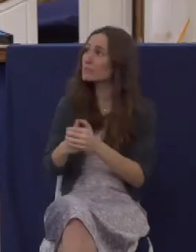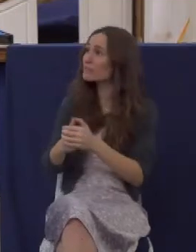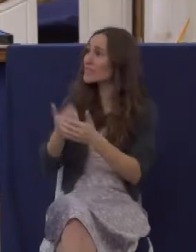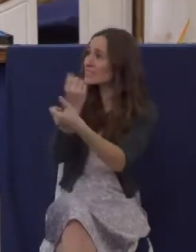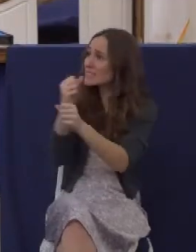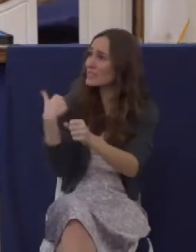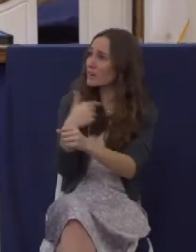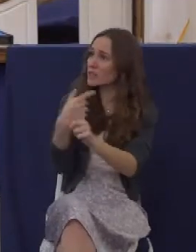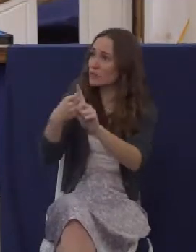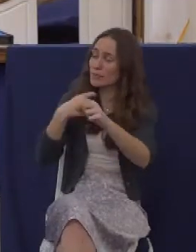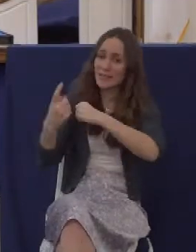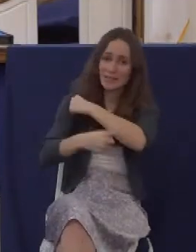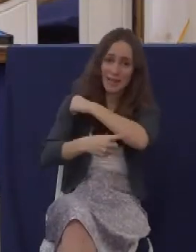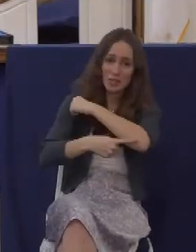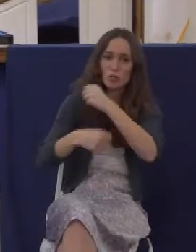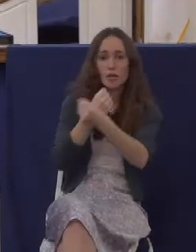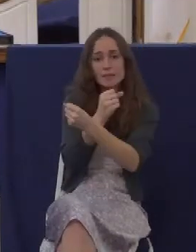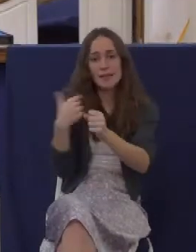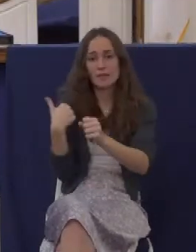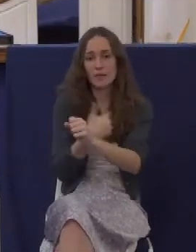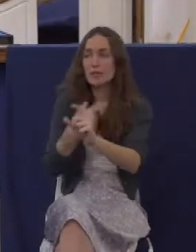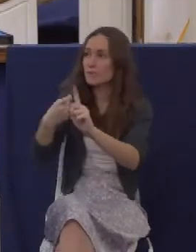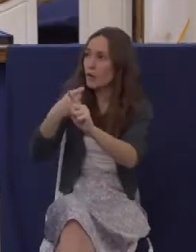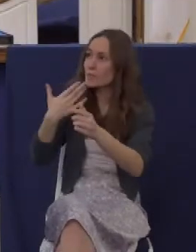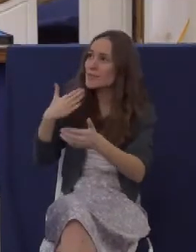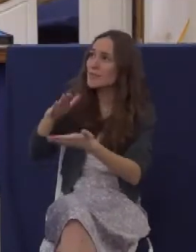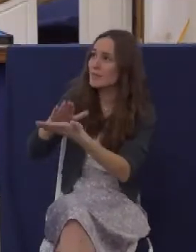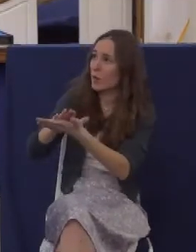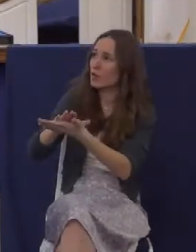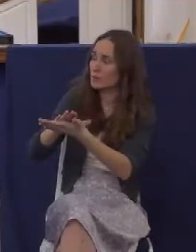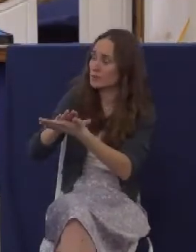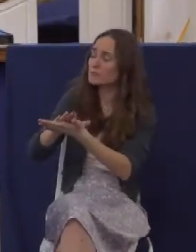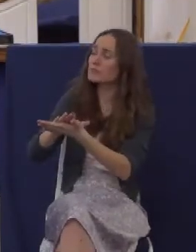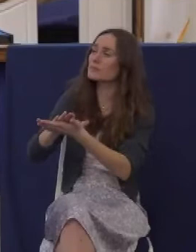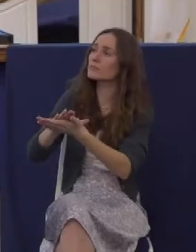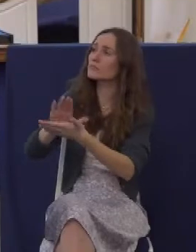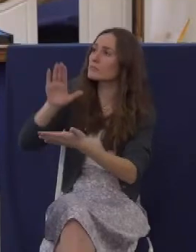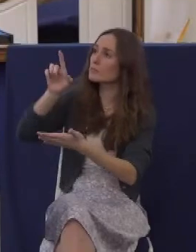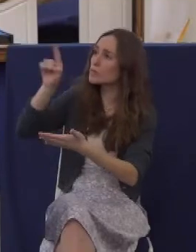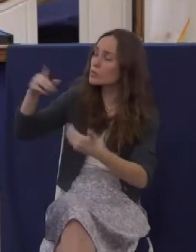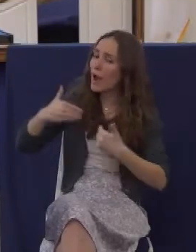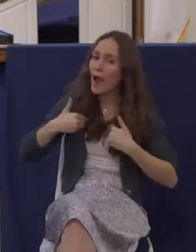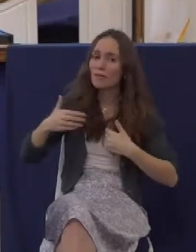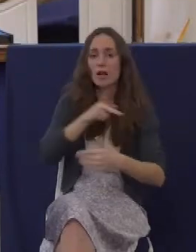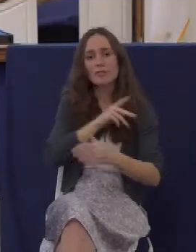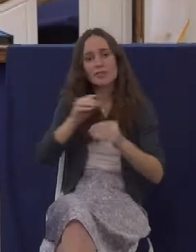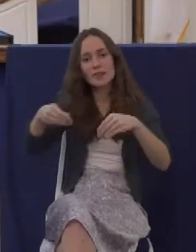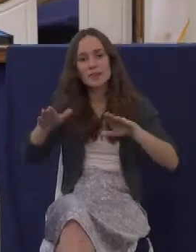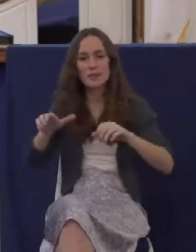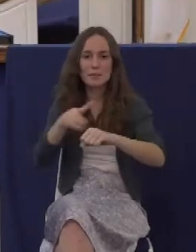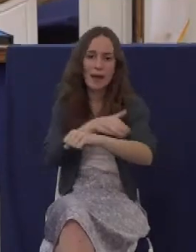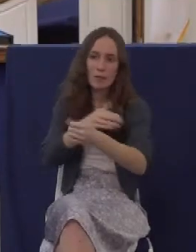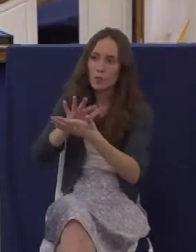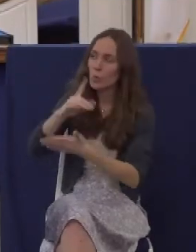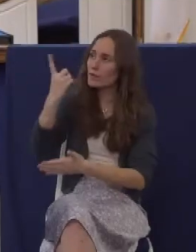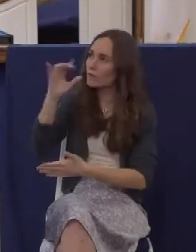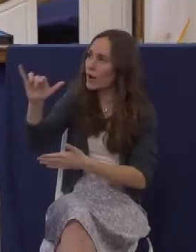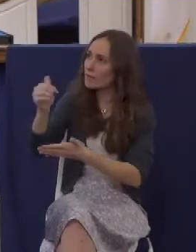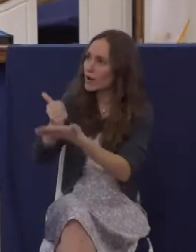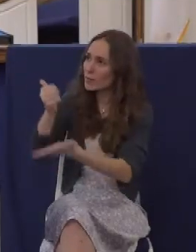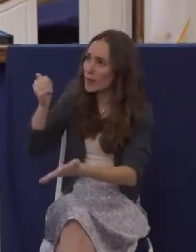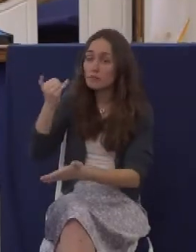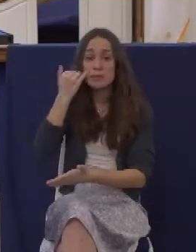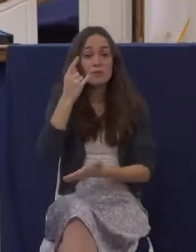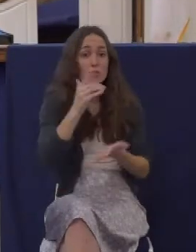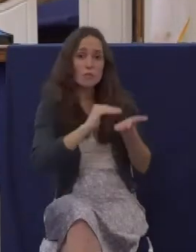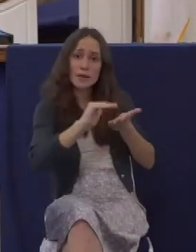kingdom and the power and the glory forever. Amen. For if ye forgive men their trespasses, your heavenly Father will also forgive you.